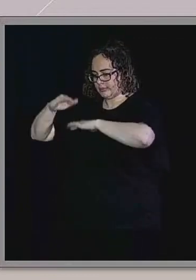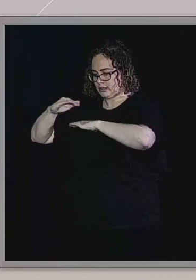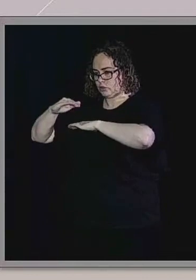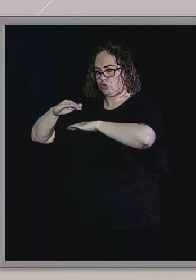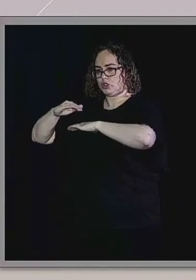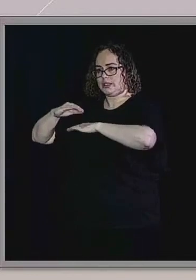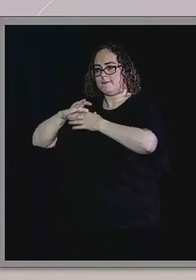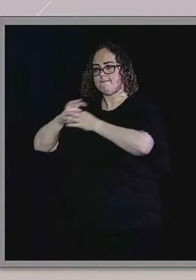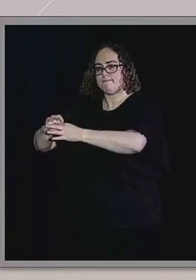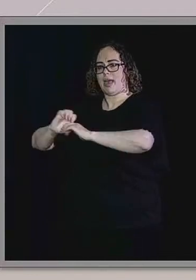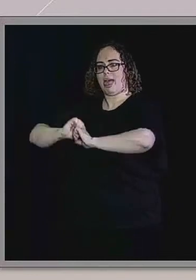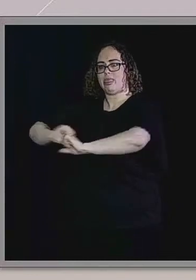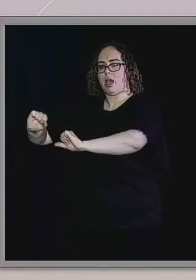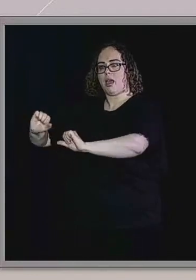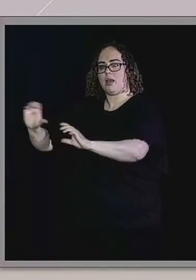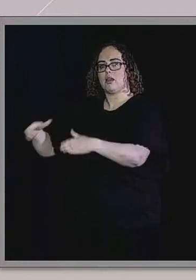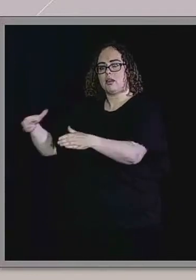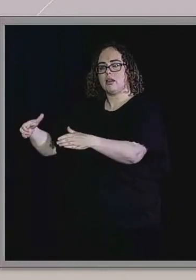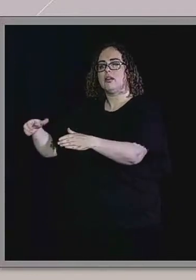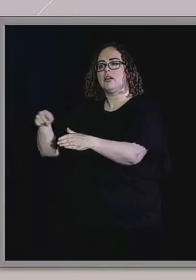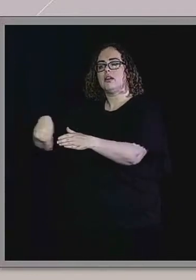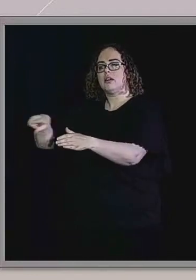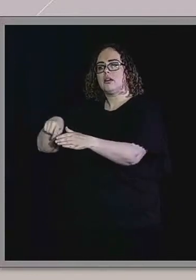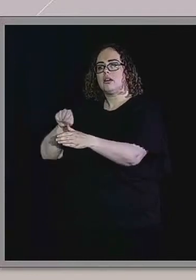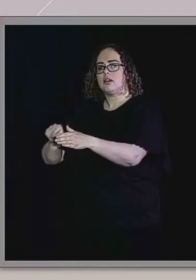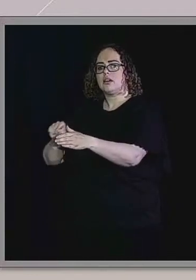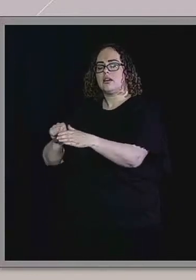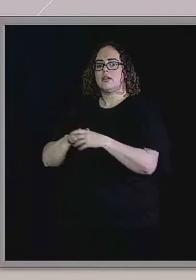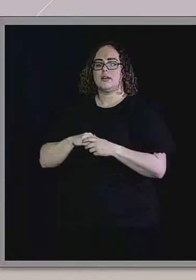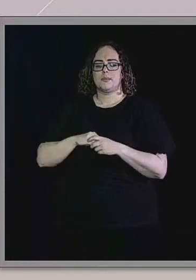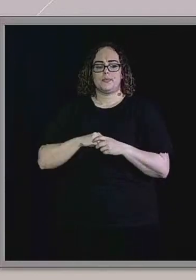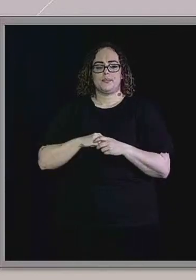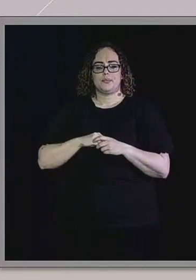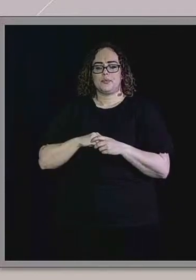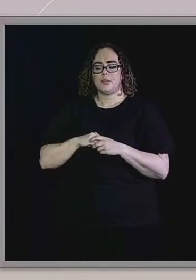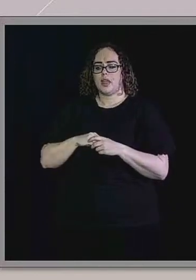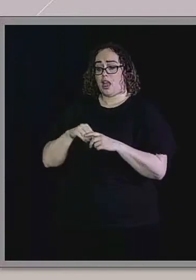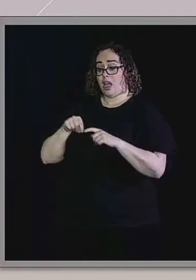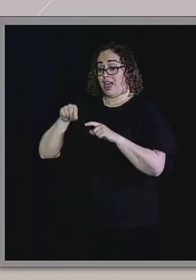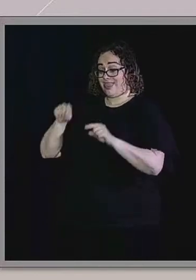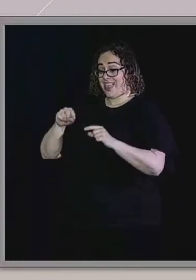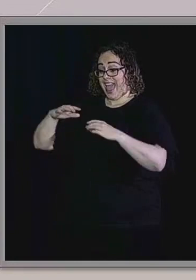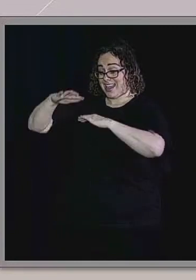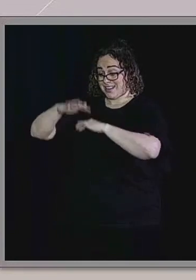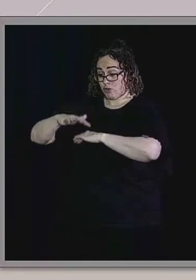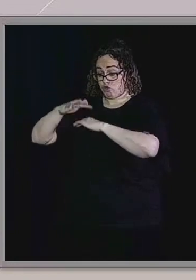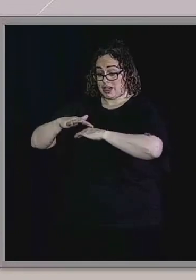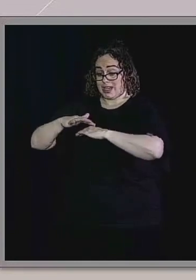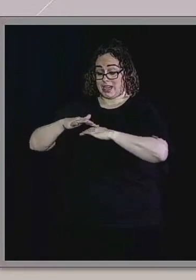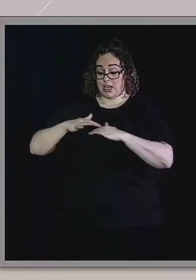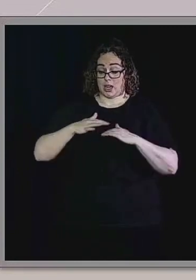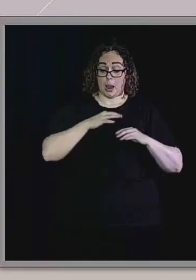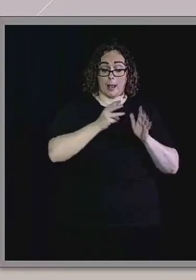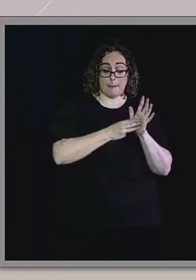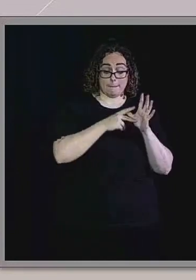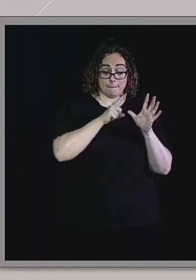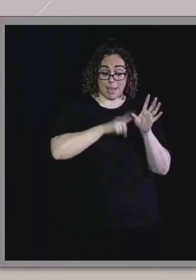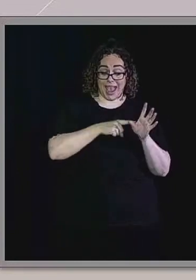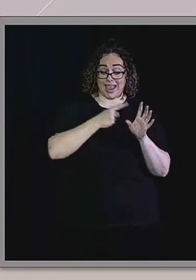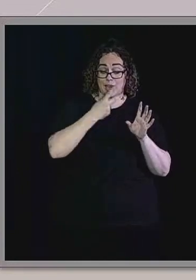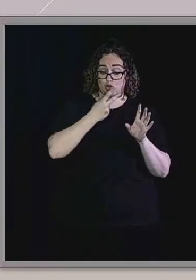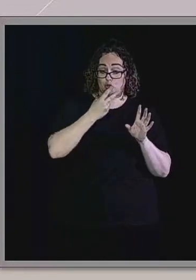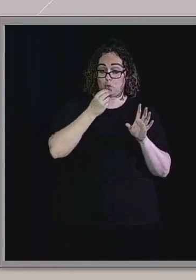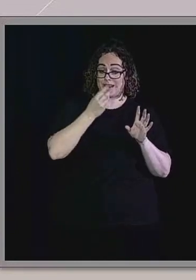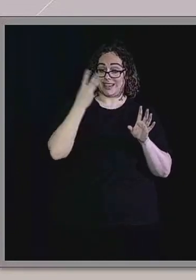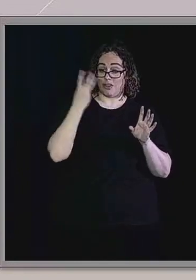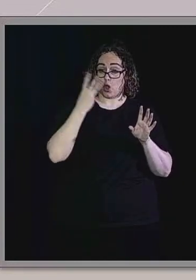is actually what is happening. Yindjibarndi country has been mined since May 2013 to at